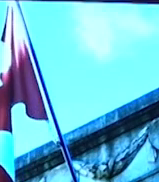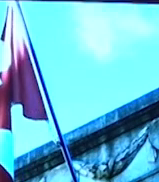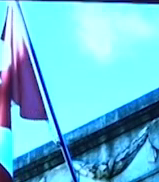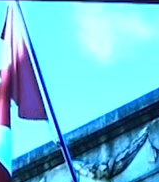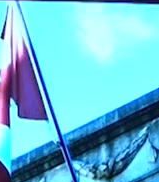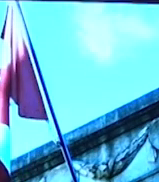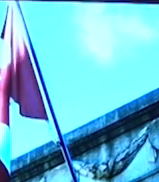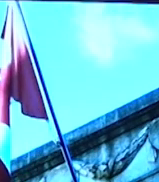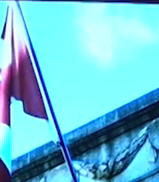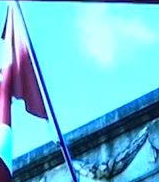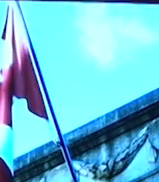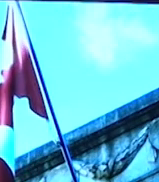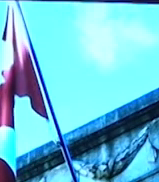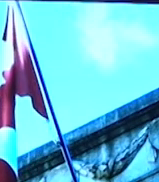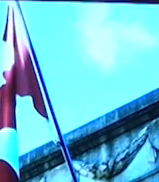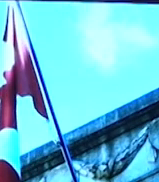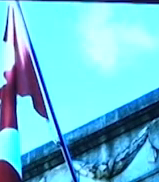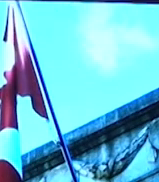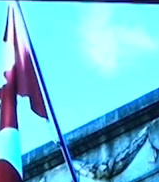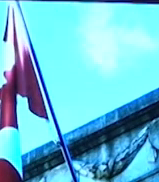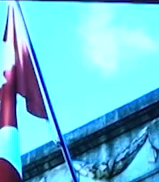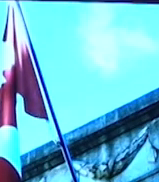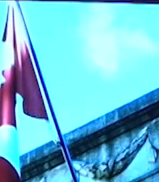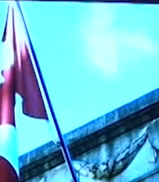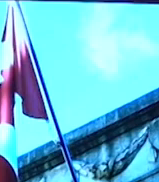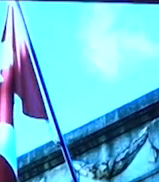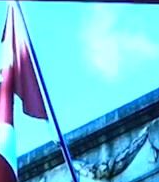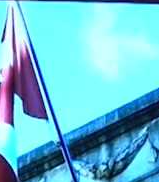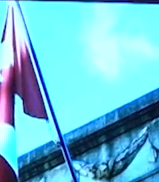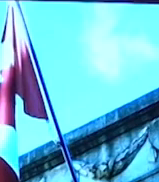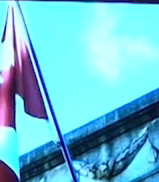out more about Canada's military history, please visit